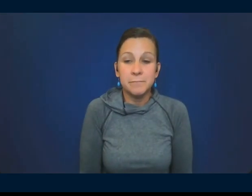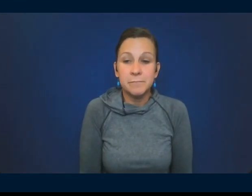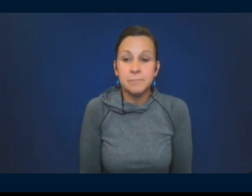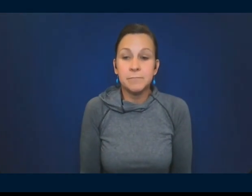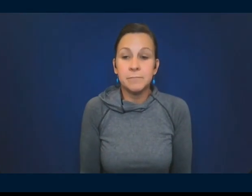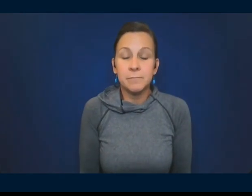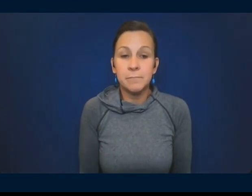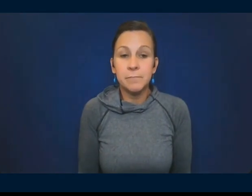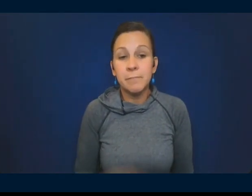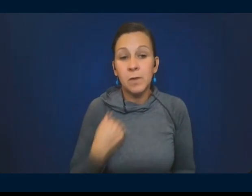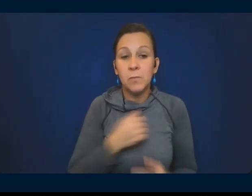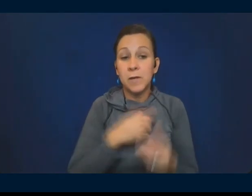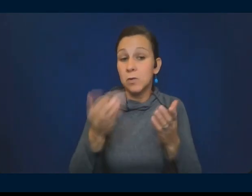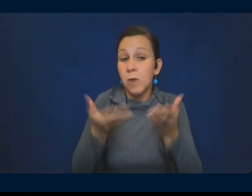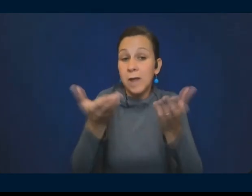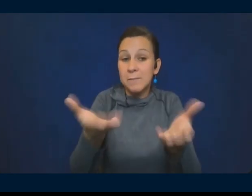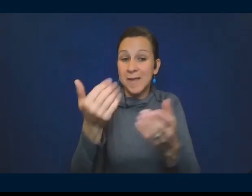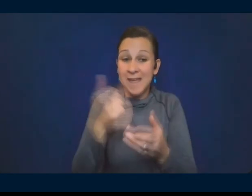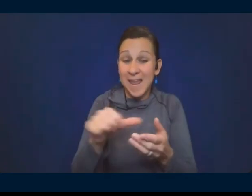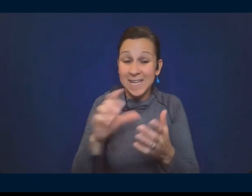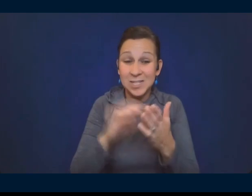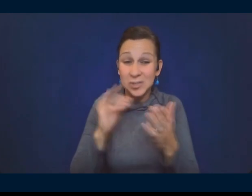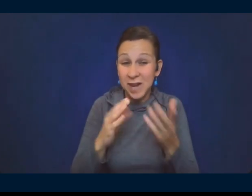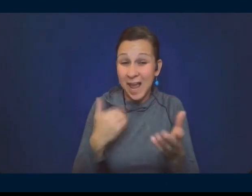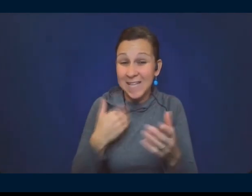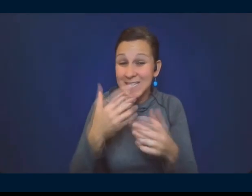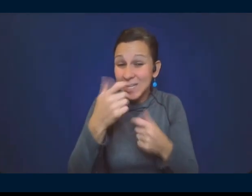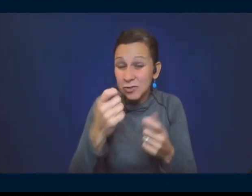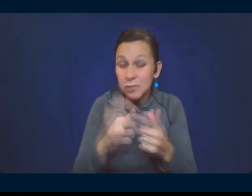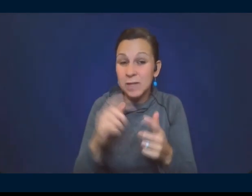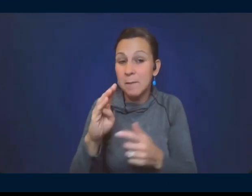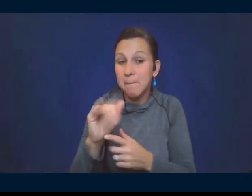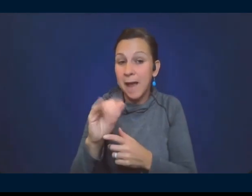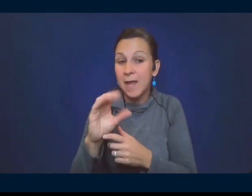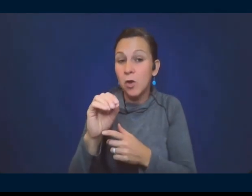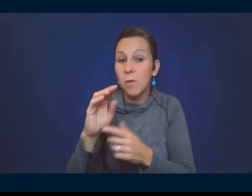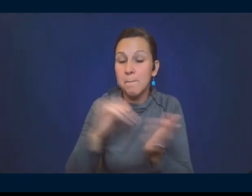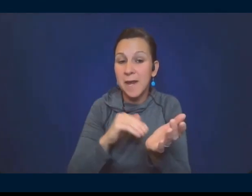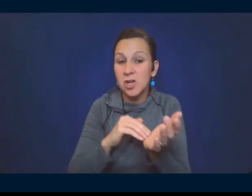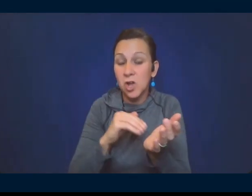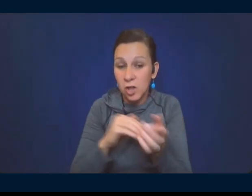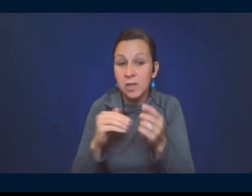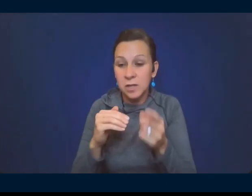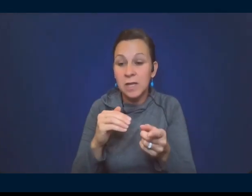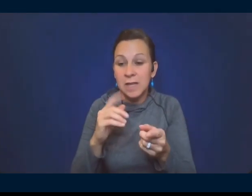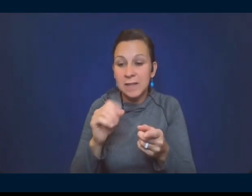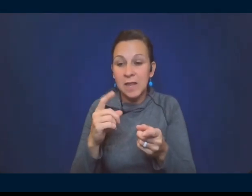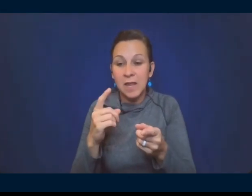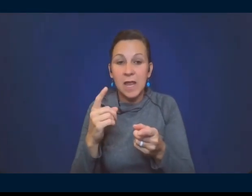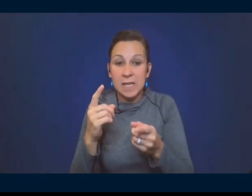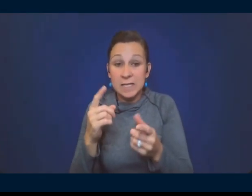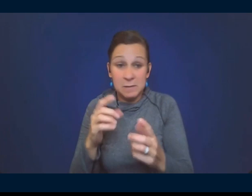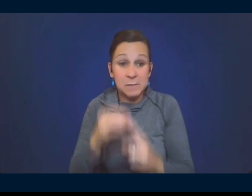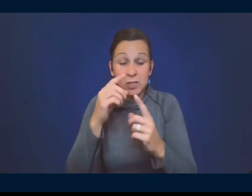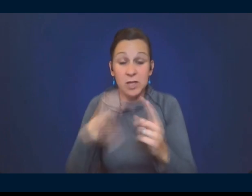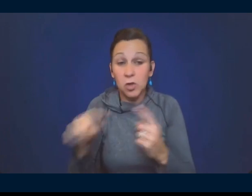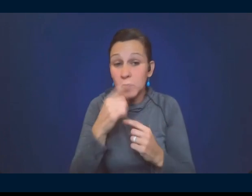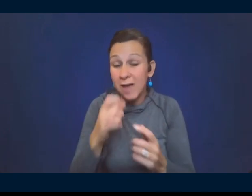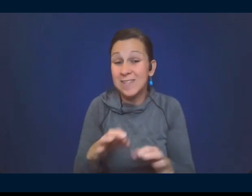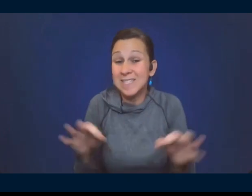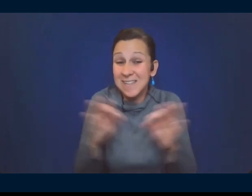We recommend that any student that has an interest in biomedical research apply, particularly those who have significant research